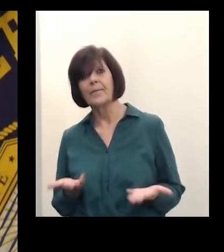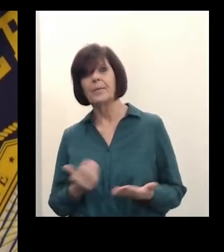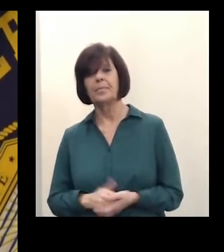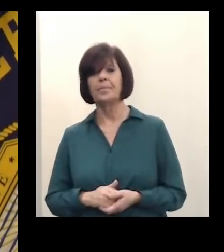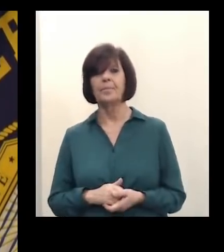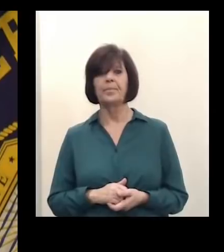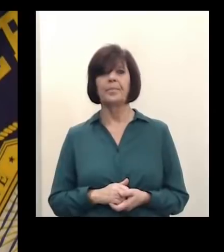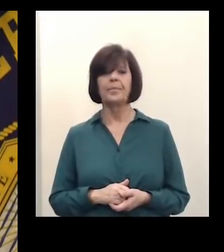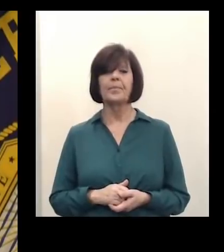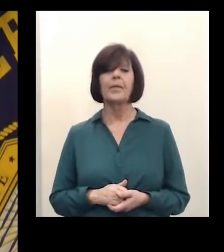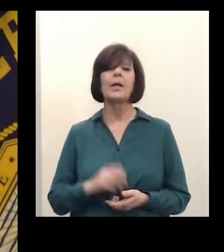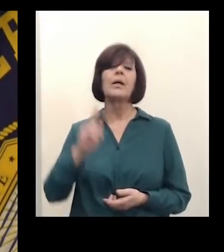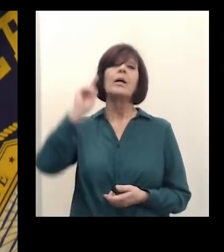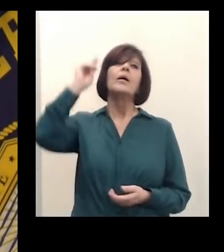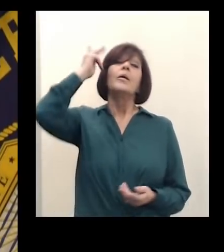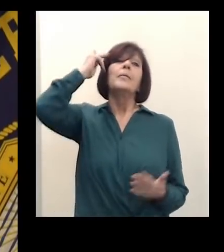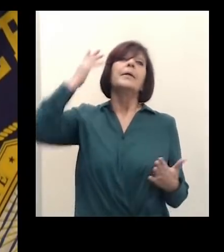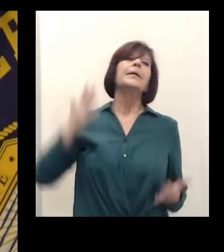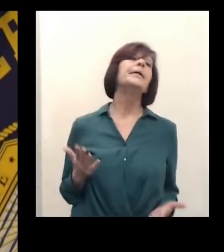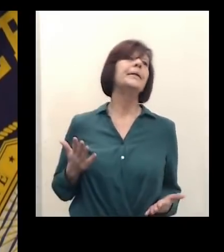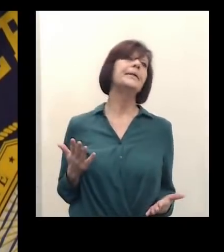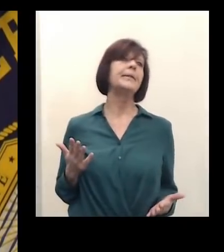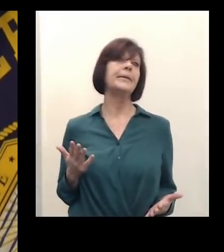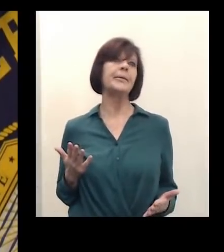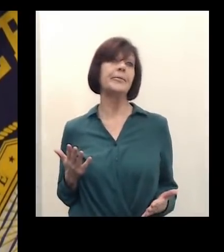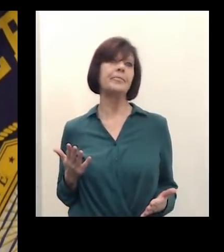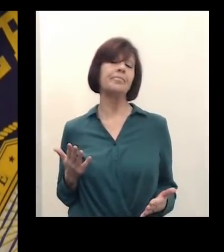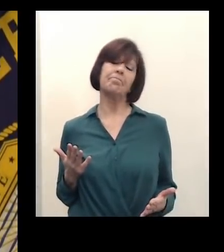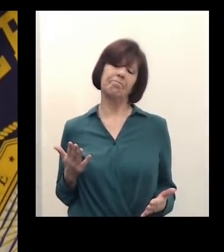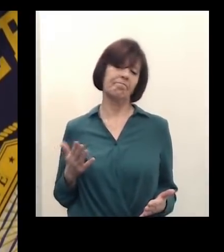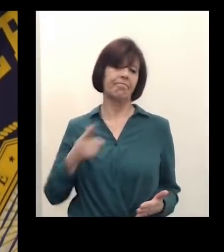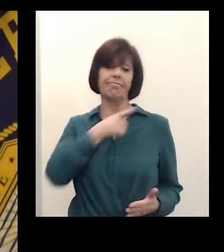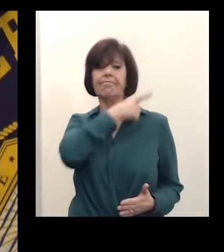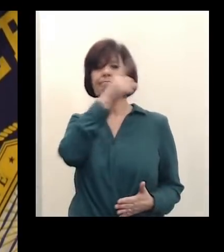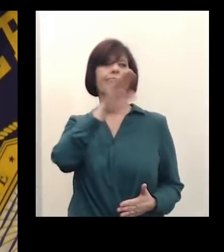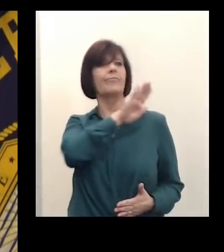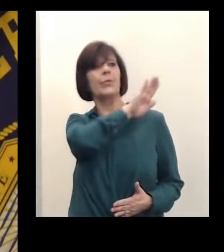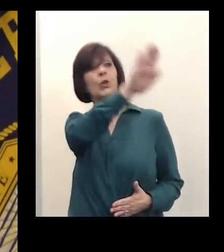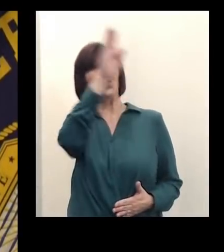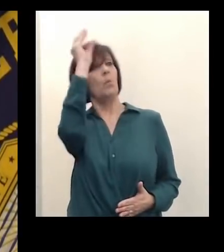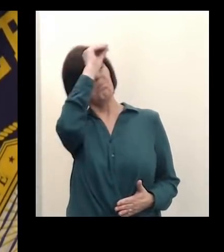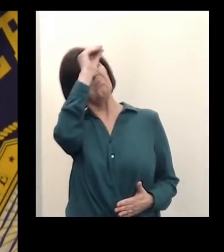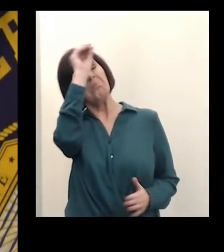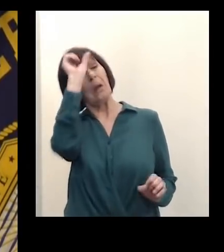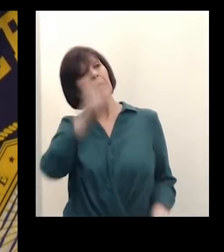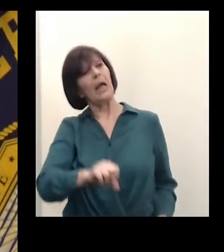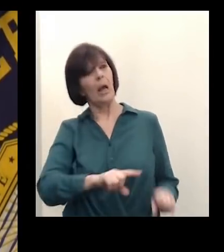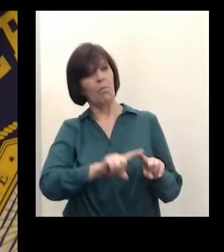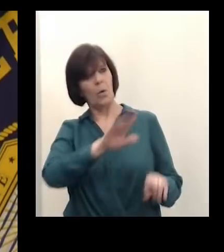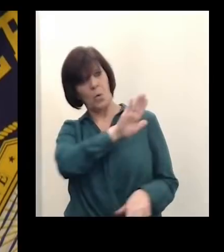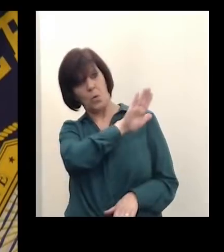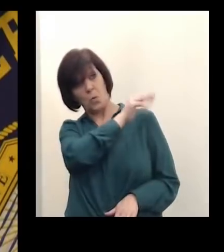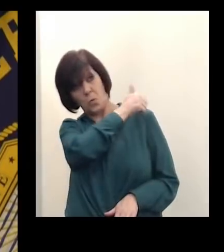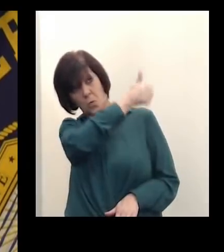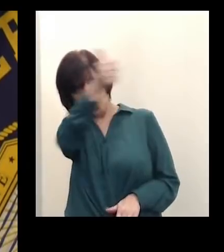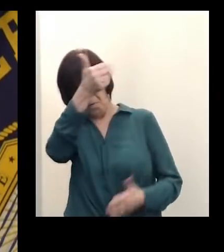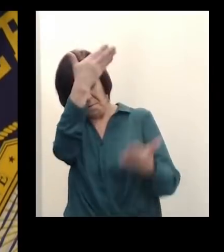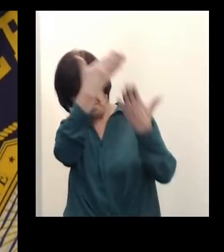Elected officials, public, you're entitled to your own opinion, but you're not entitled to your own facts. Masks